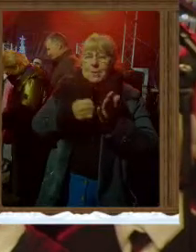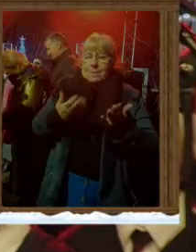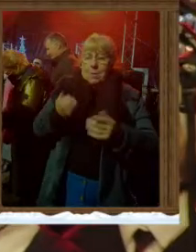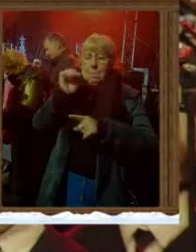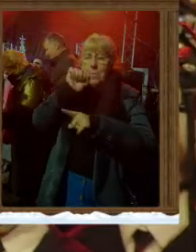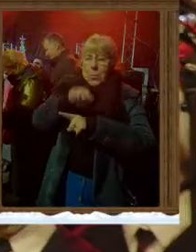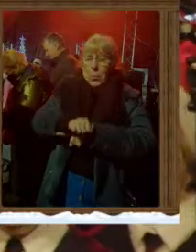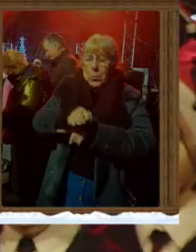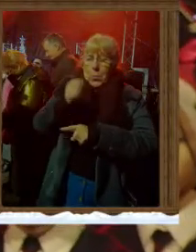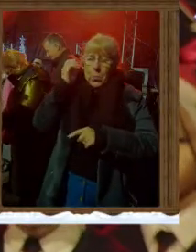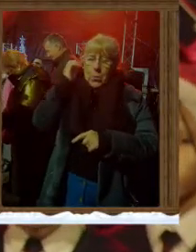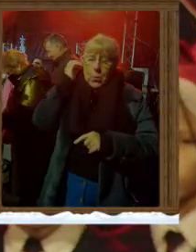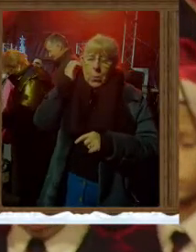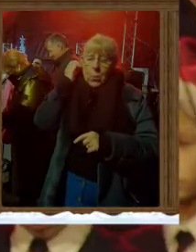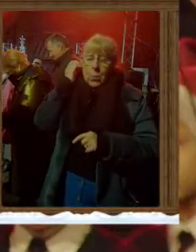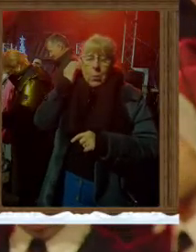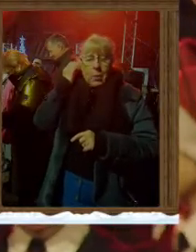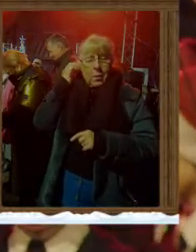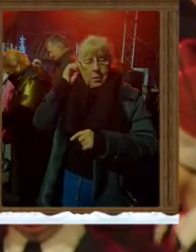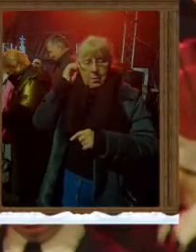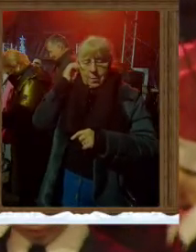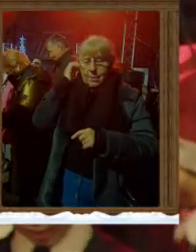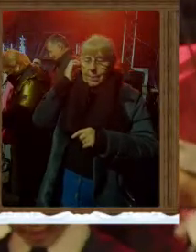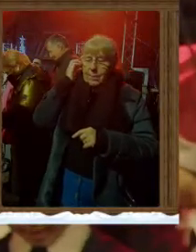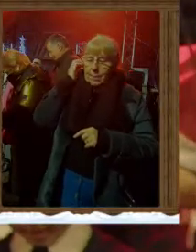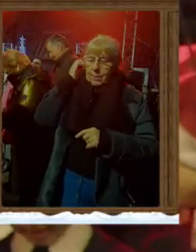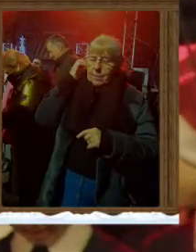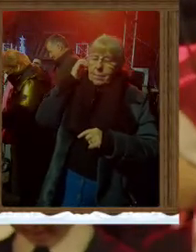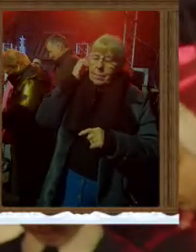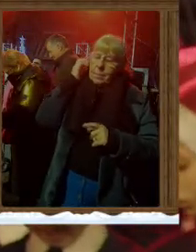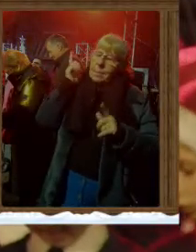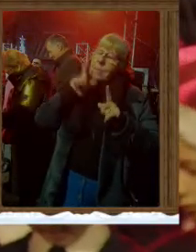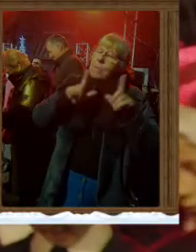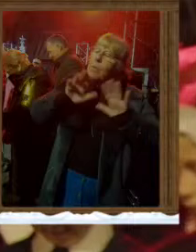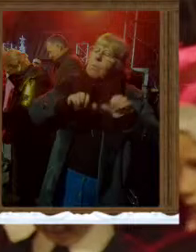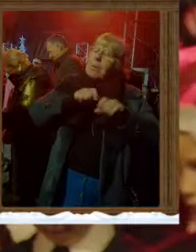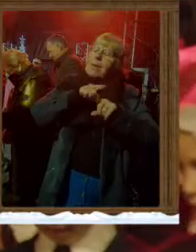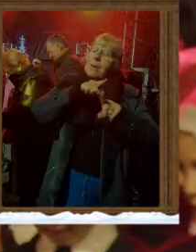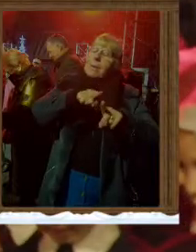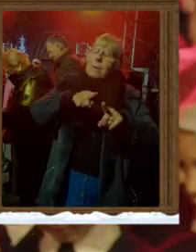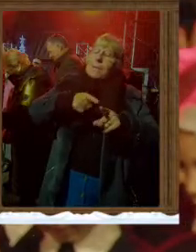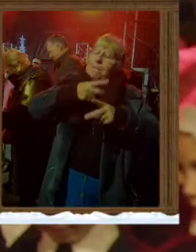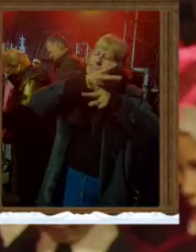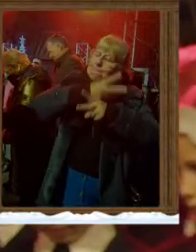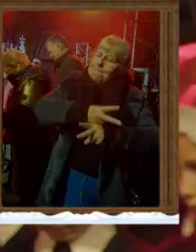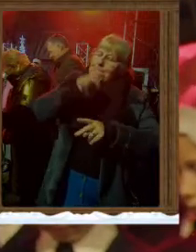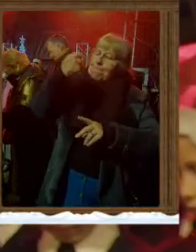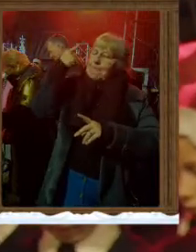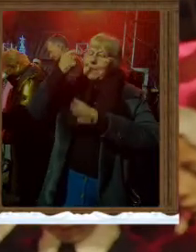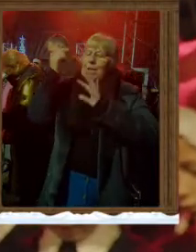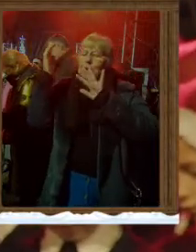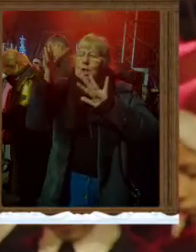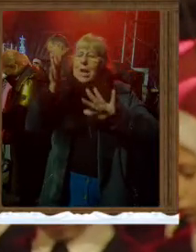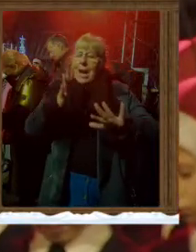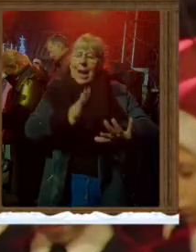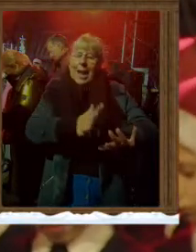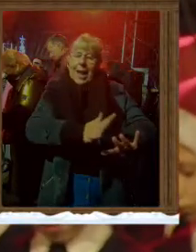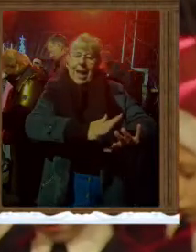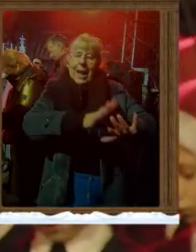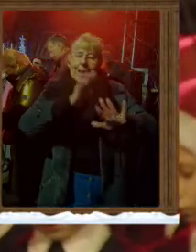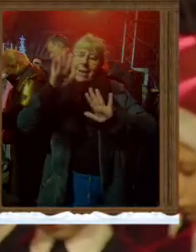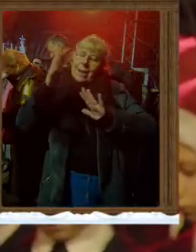word of prayer. The Lord bless you and keep you. Lord, make his face to shine upon you and lift up his countenance upon